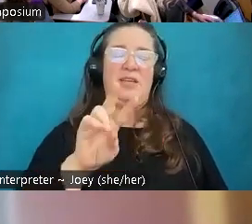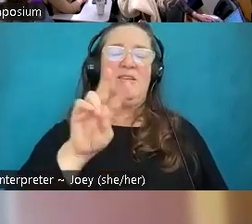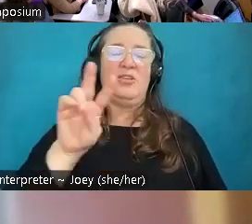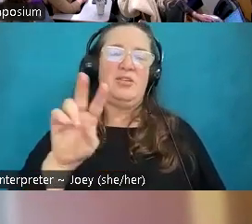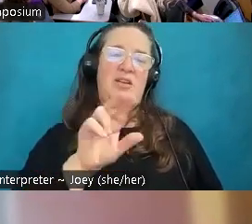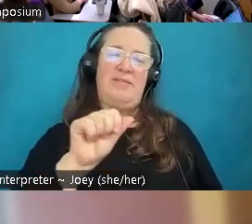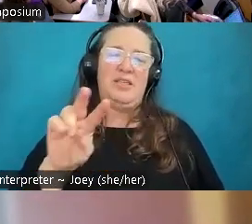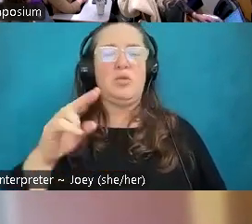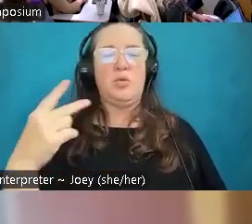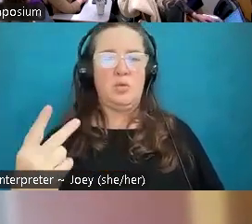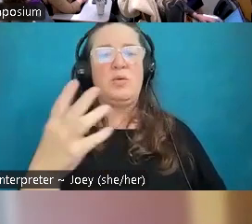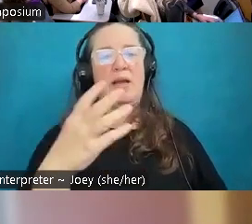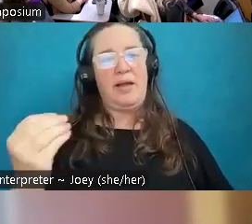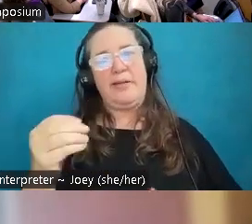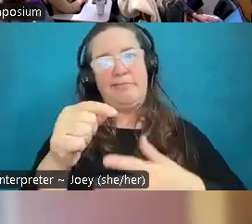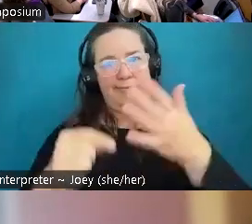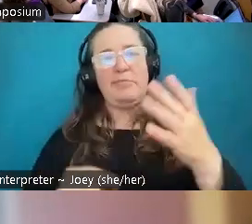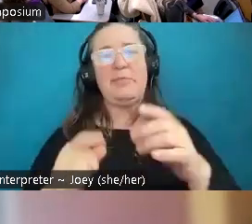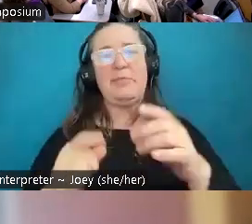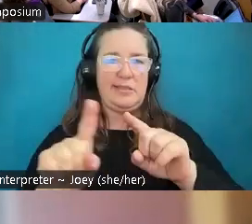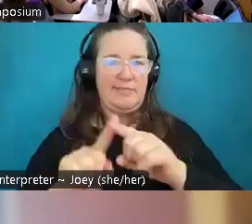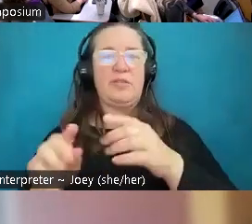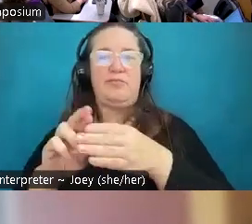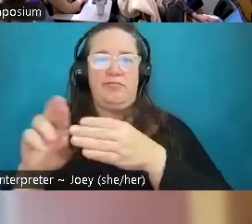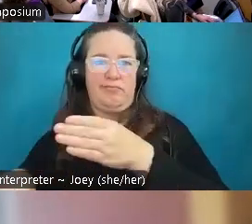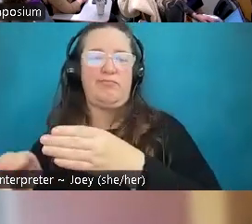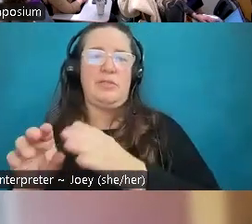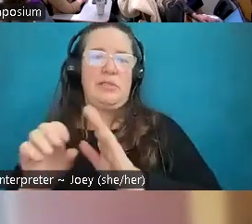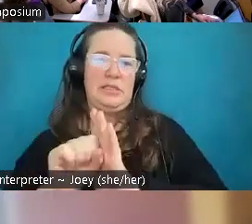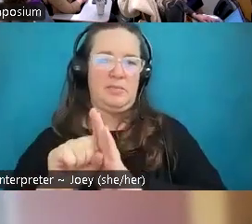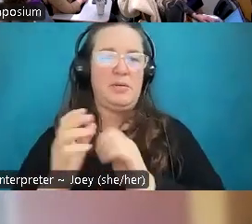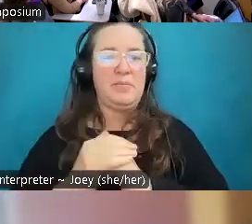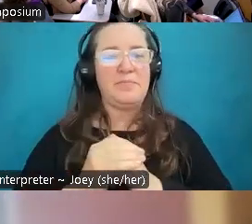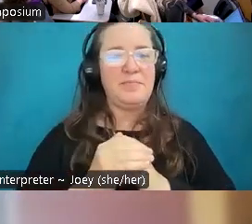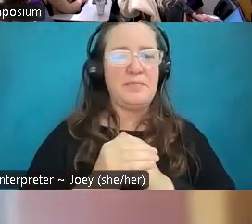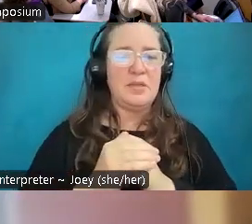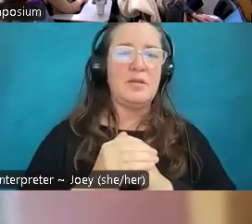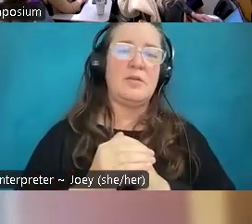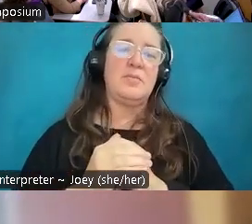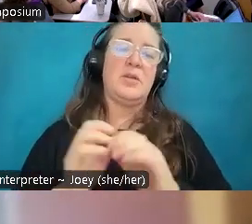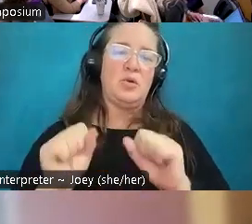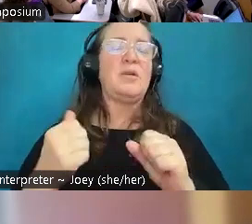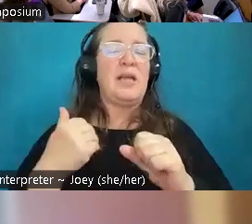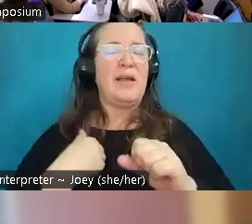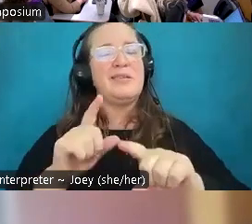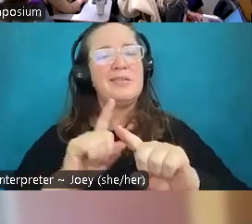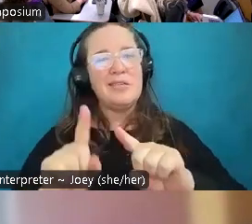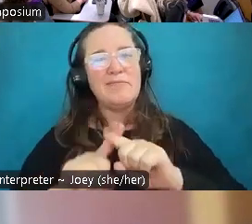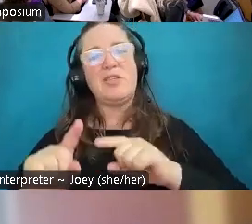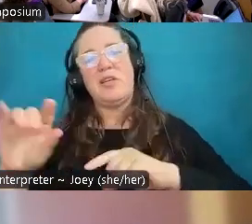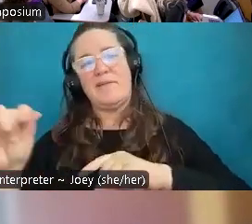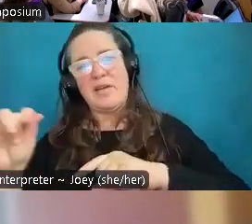agents may lead to the same chronic outcome, such as Salmonella, Shigella, and Klebsiella infections, resulting in